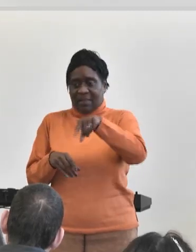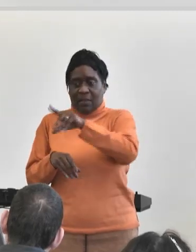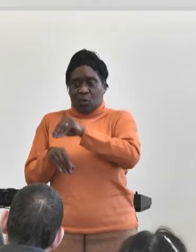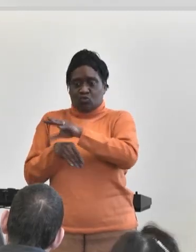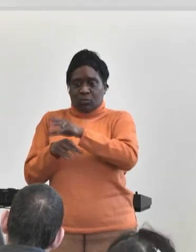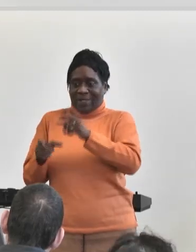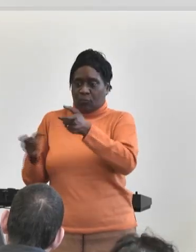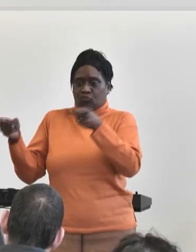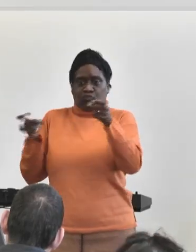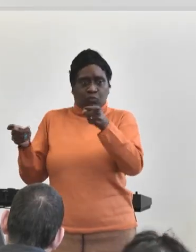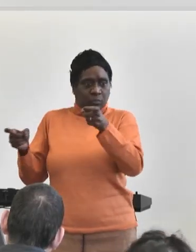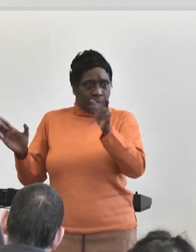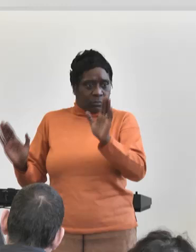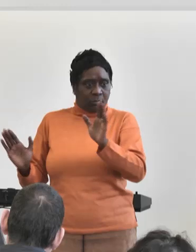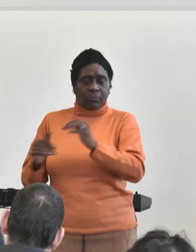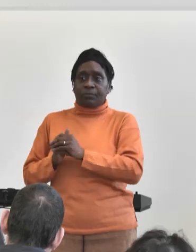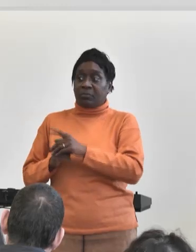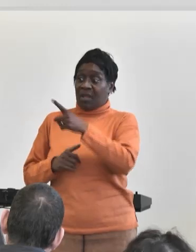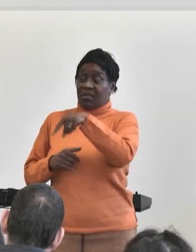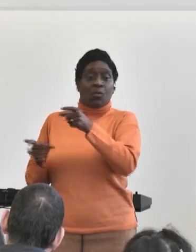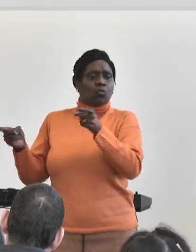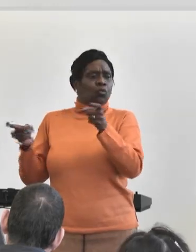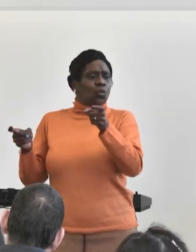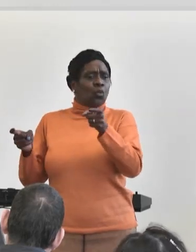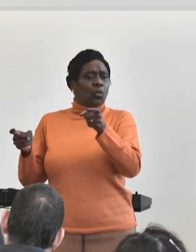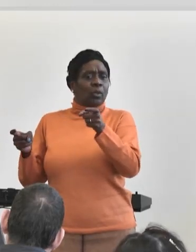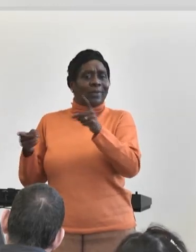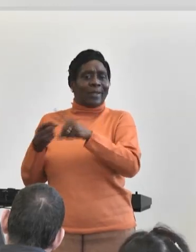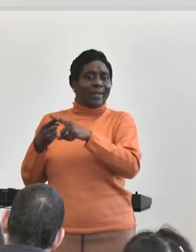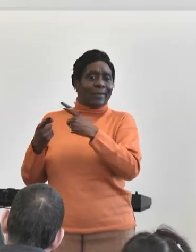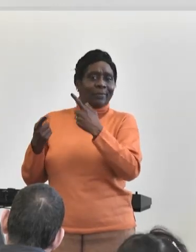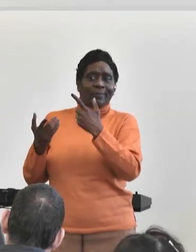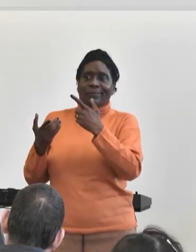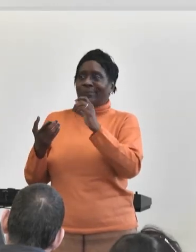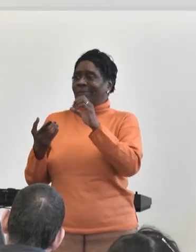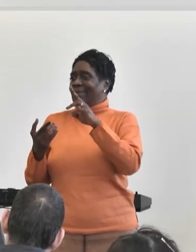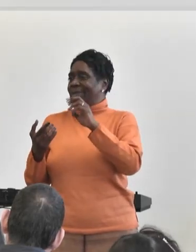were rulers. They ruled in civil matters.